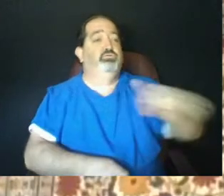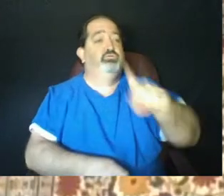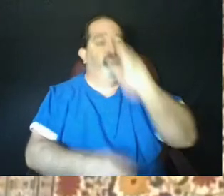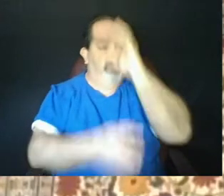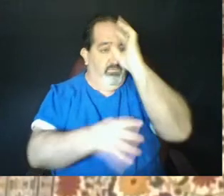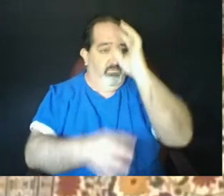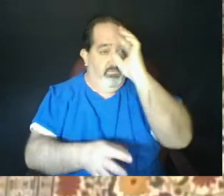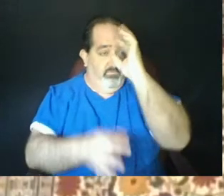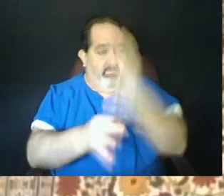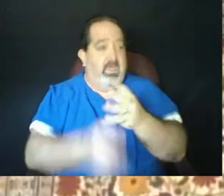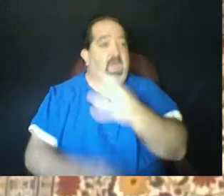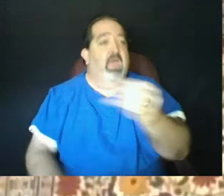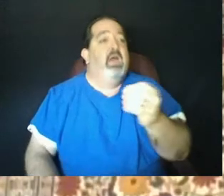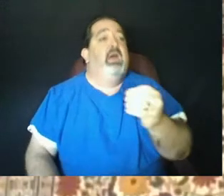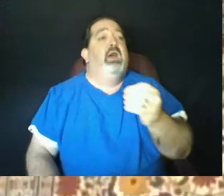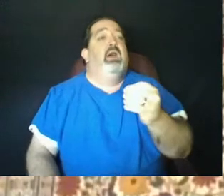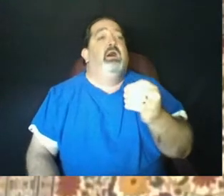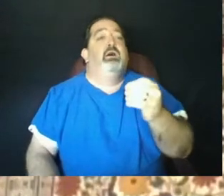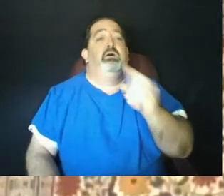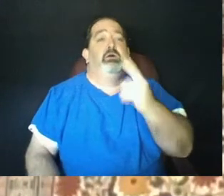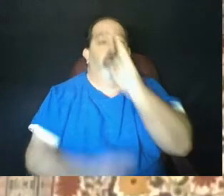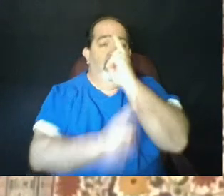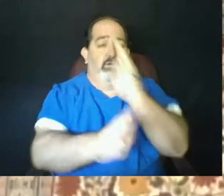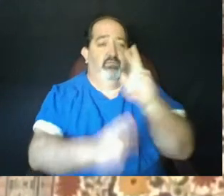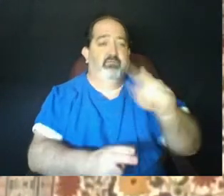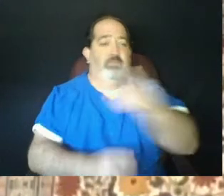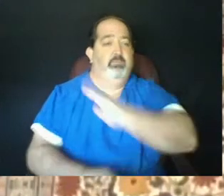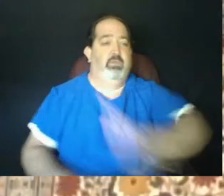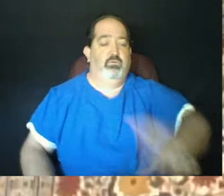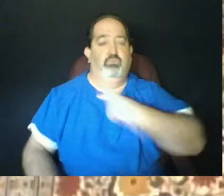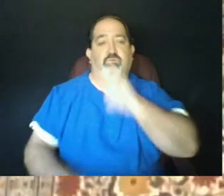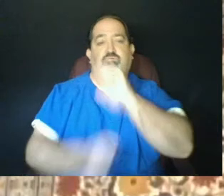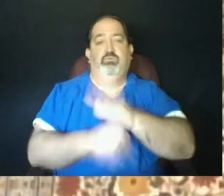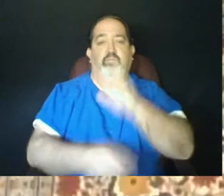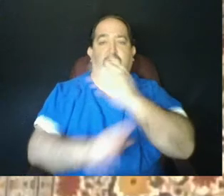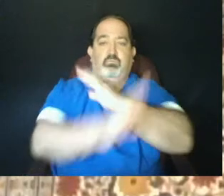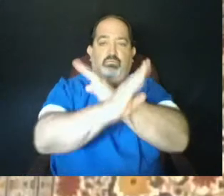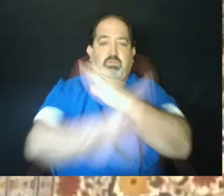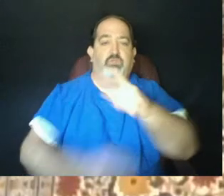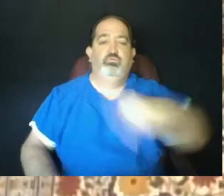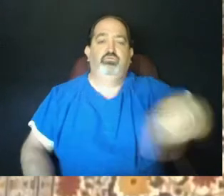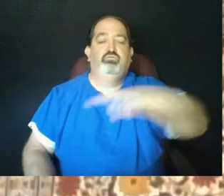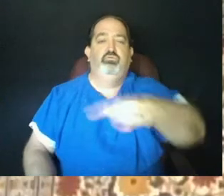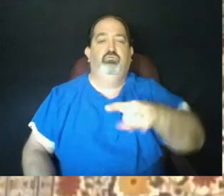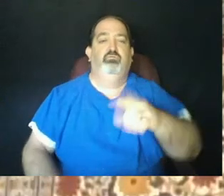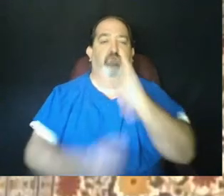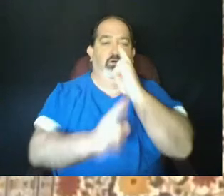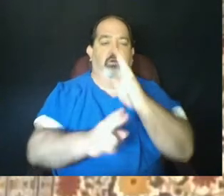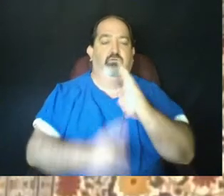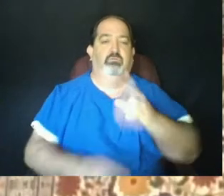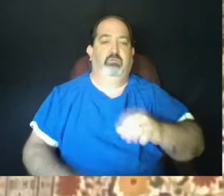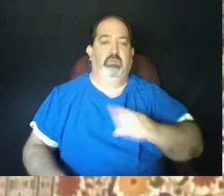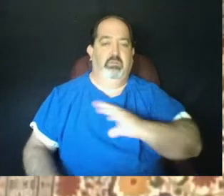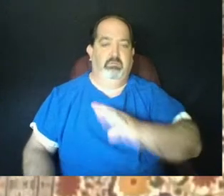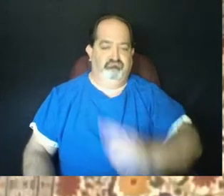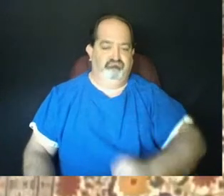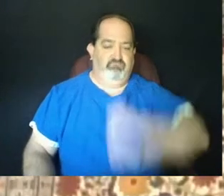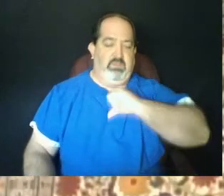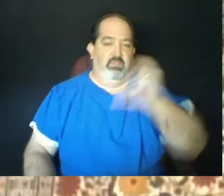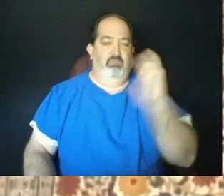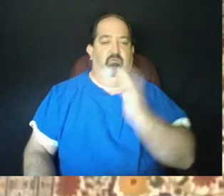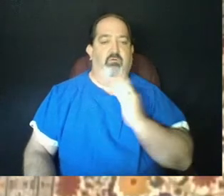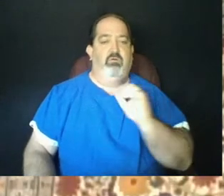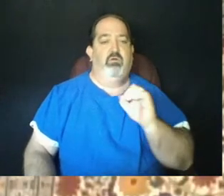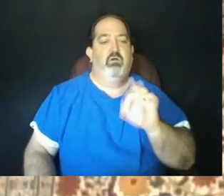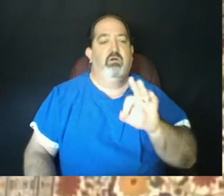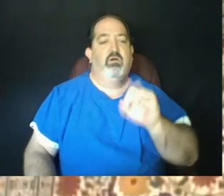barony. And we swear to protect you with the honor and dignity of our office for as long as you be true and faithful to us and to the crown